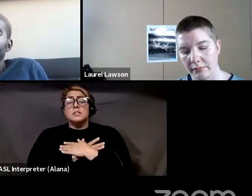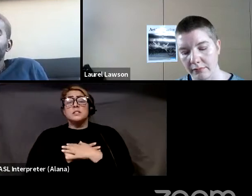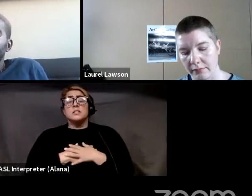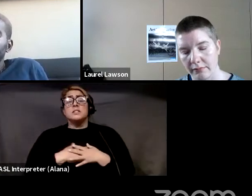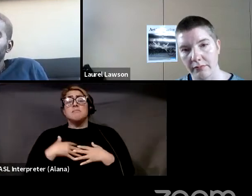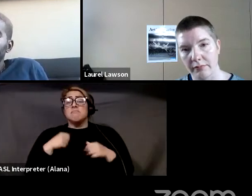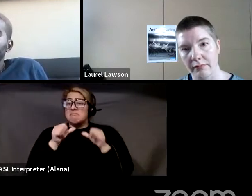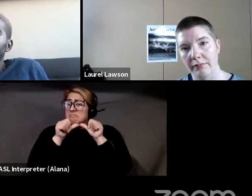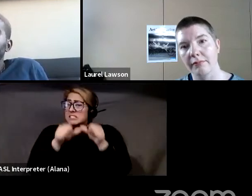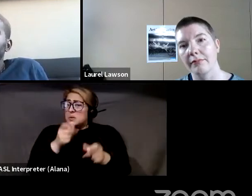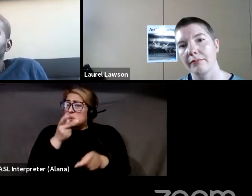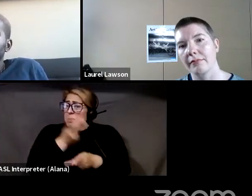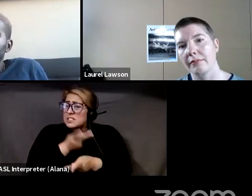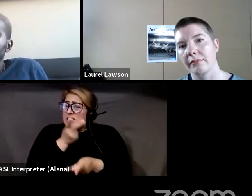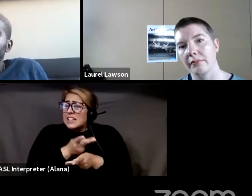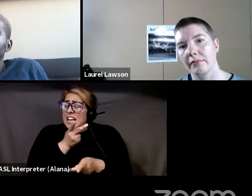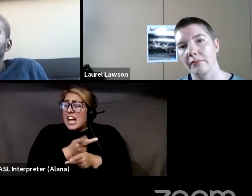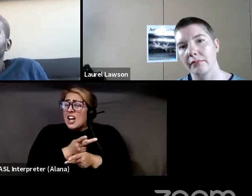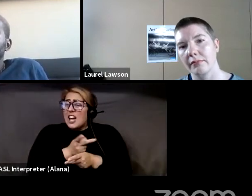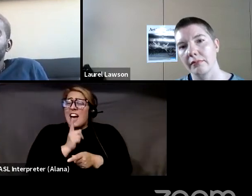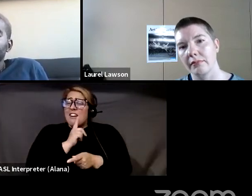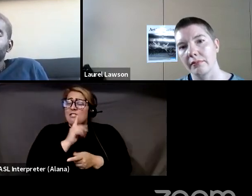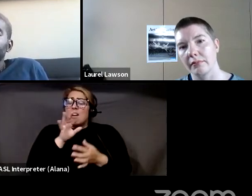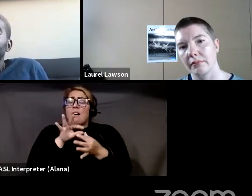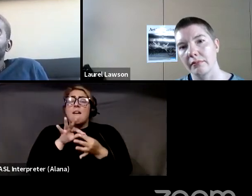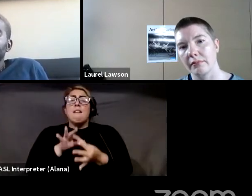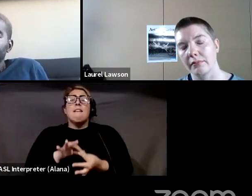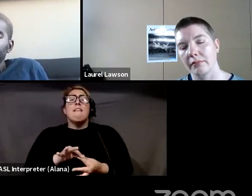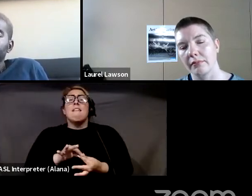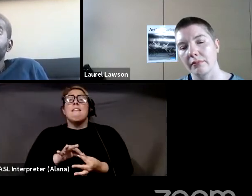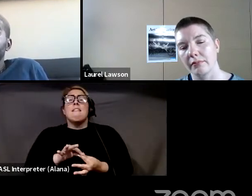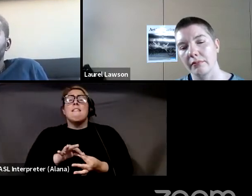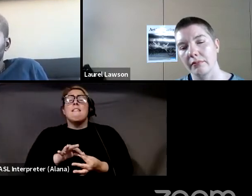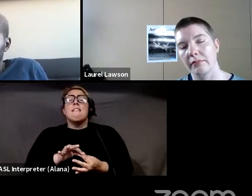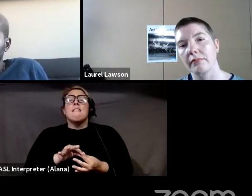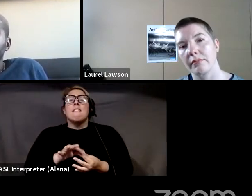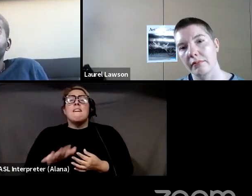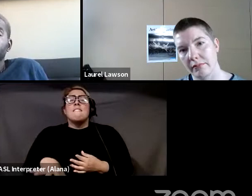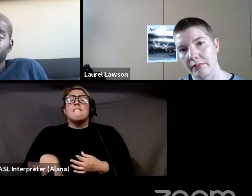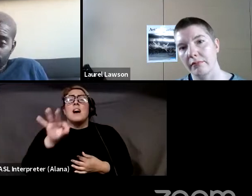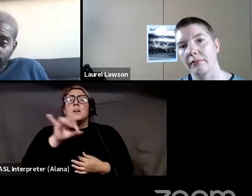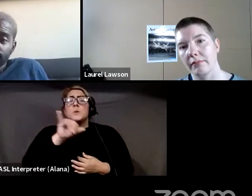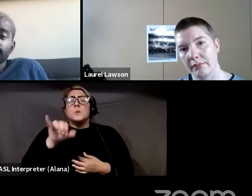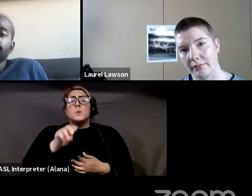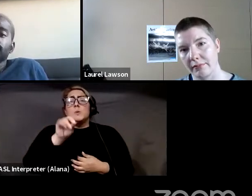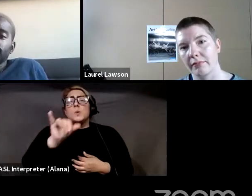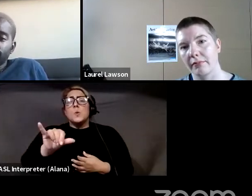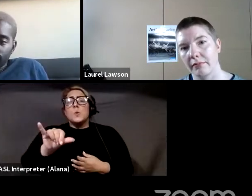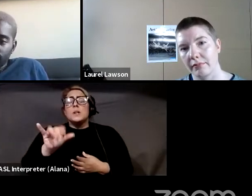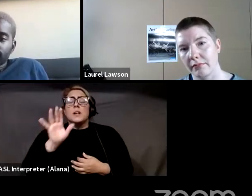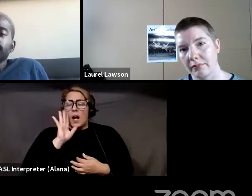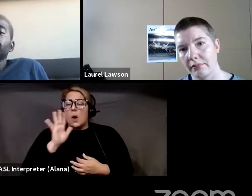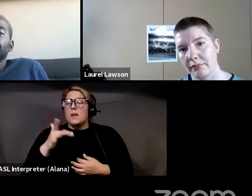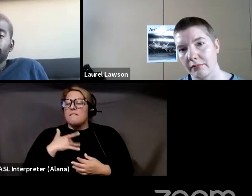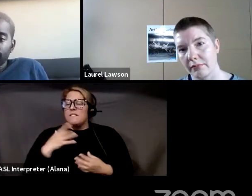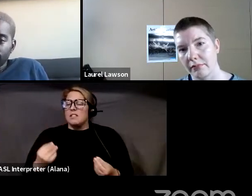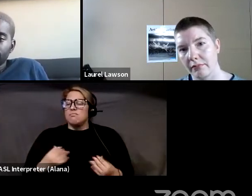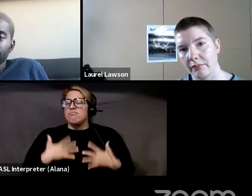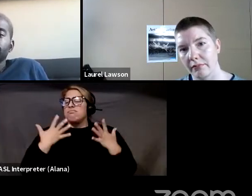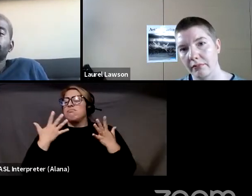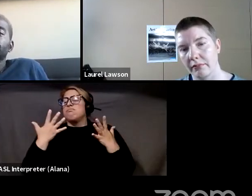continued care and centering joy, I will get some more juice to power forward. With the